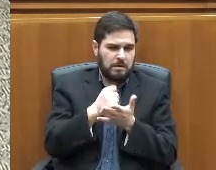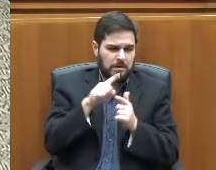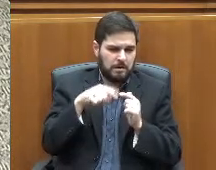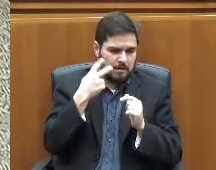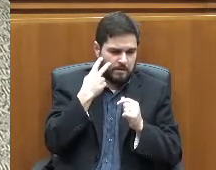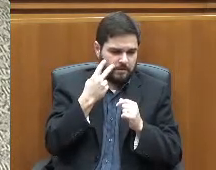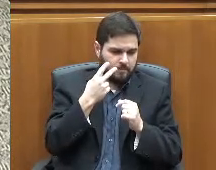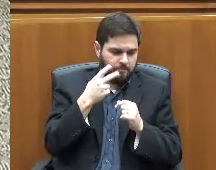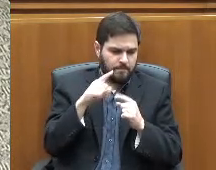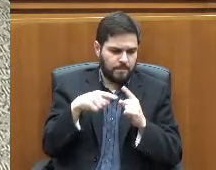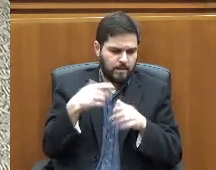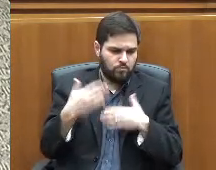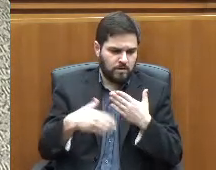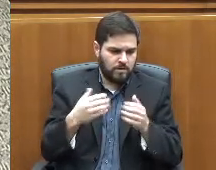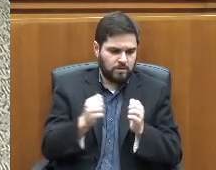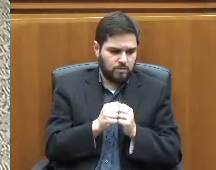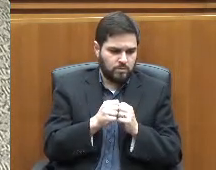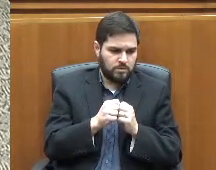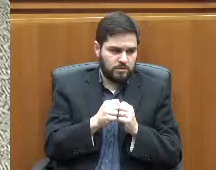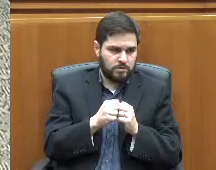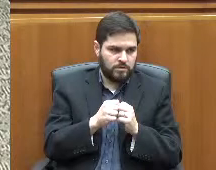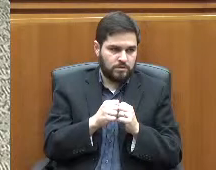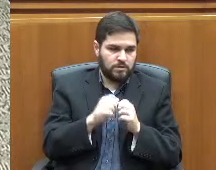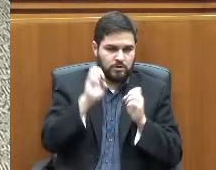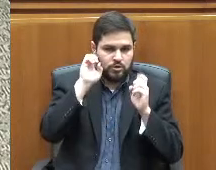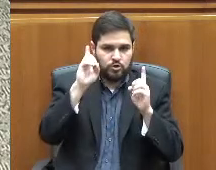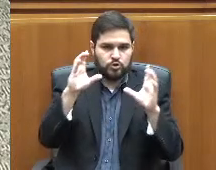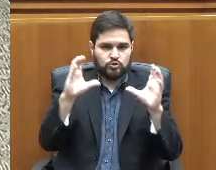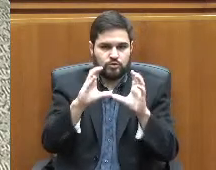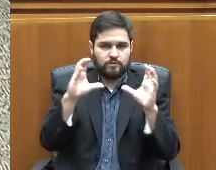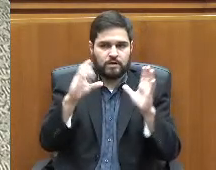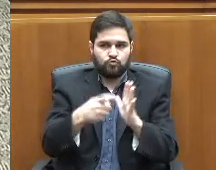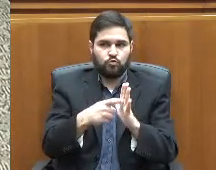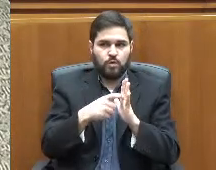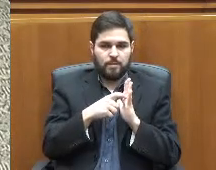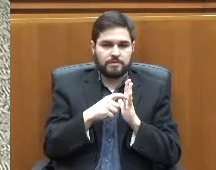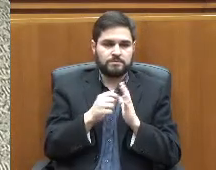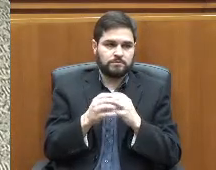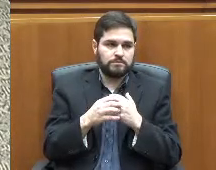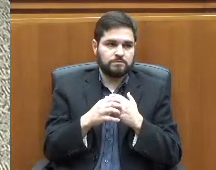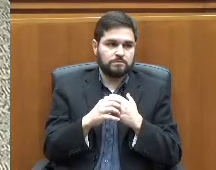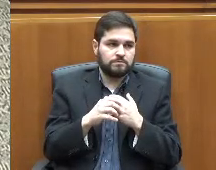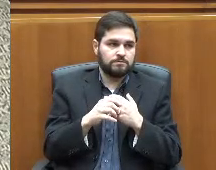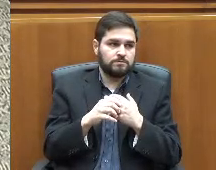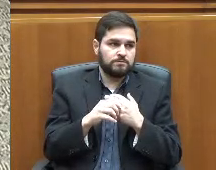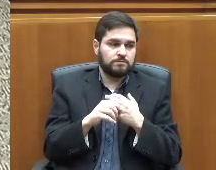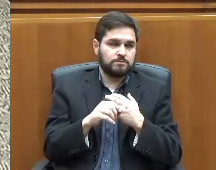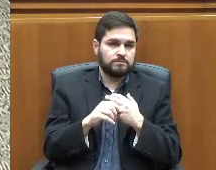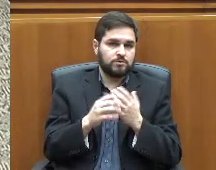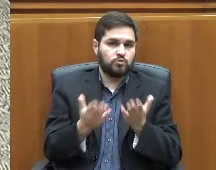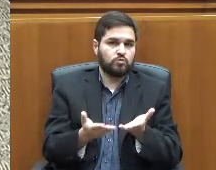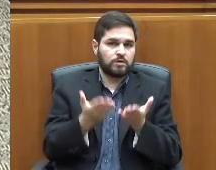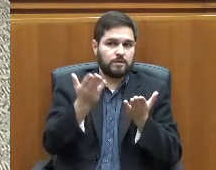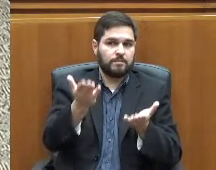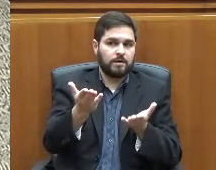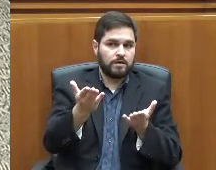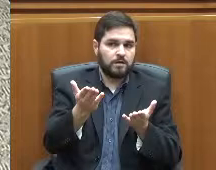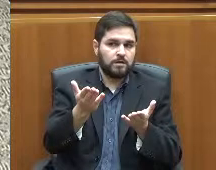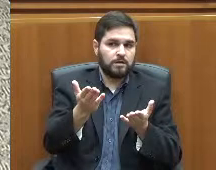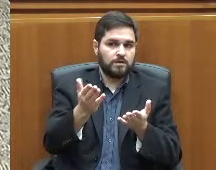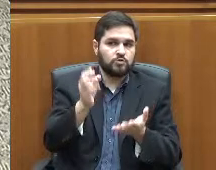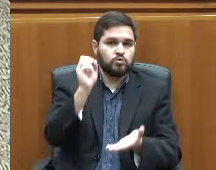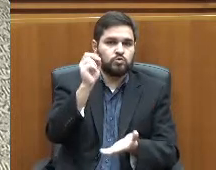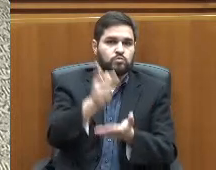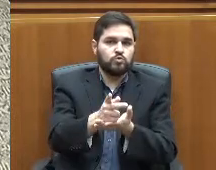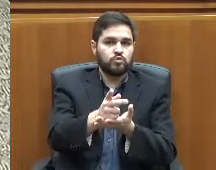Regarding the process for appeals related to educator certification requirements. The recommendation is